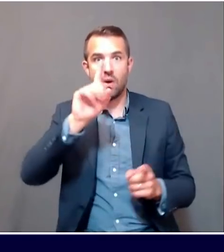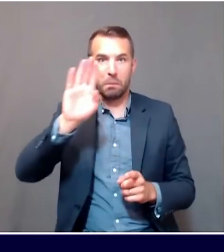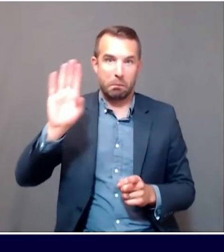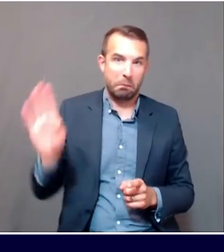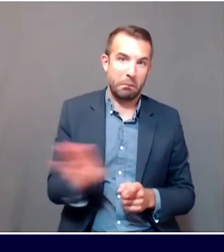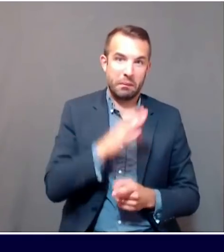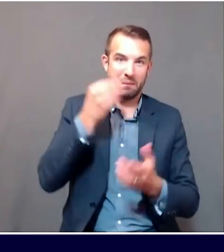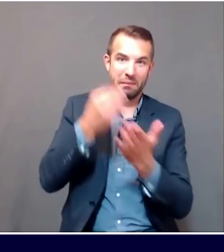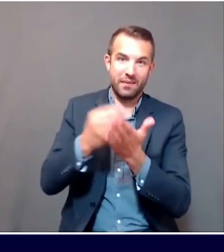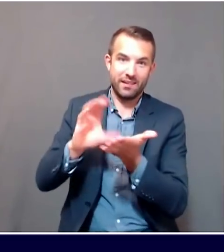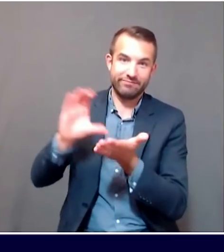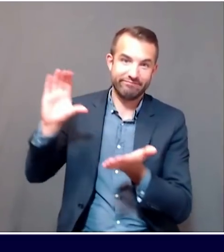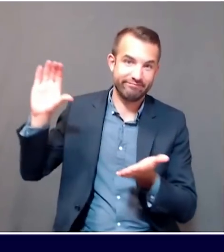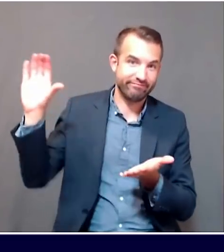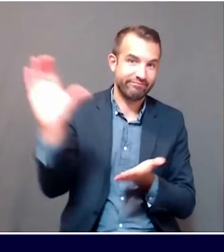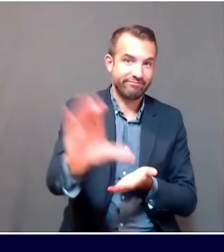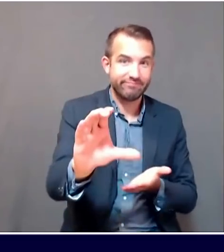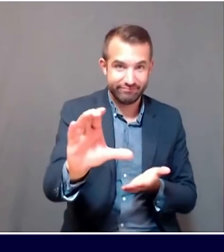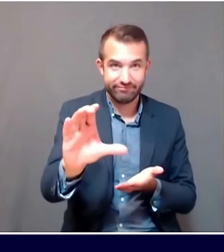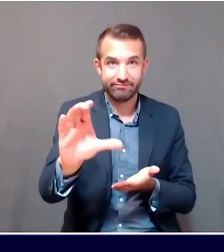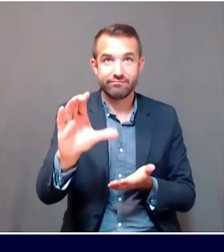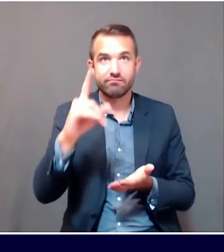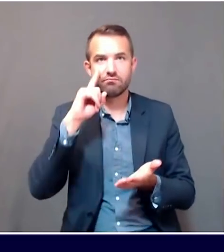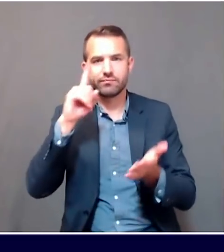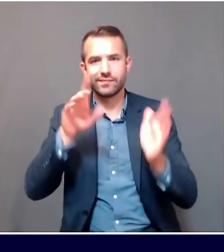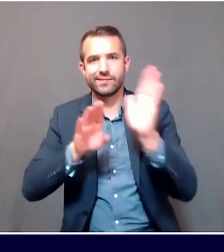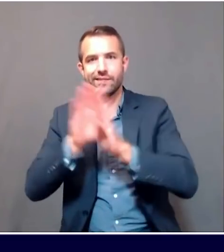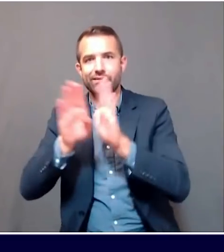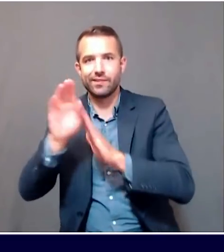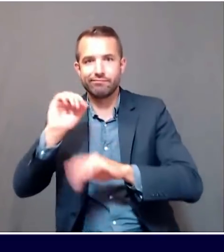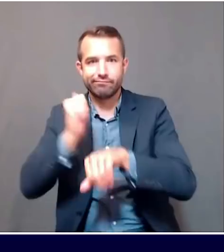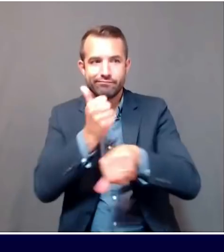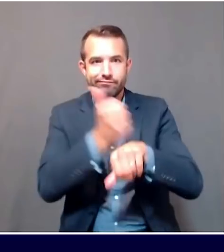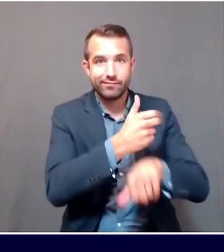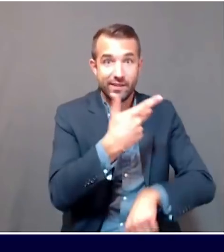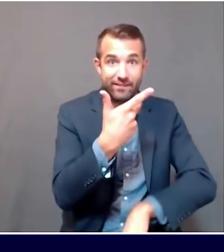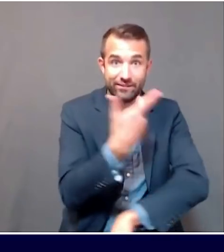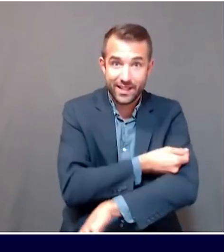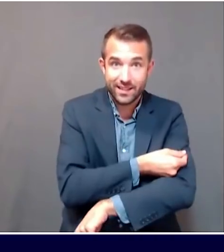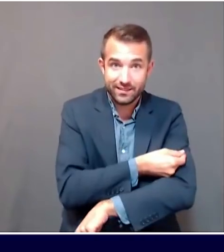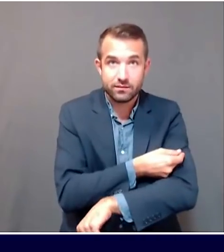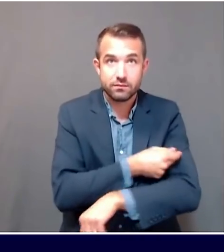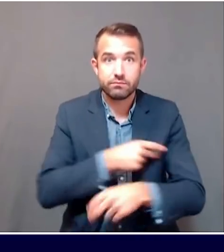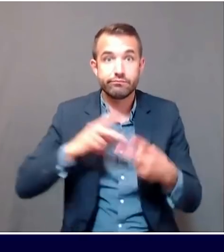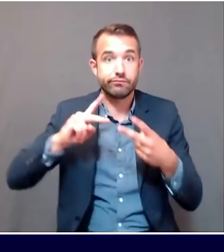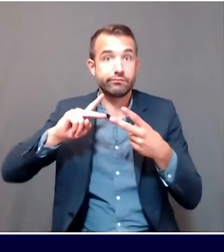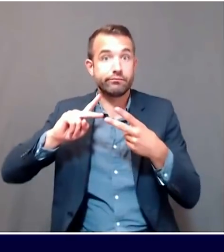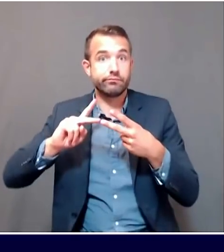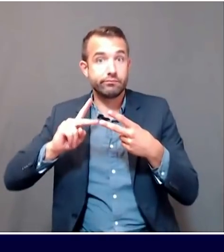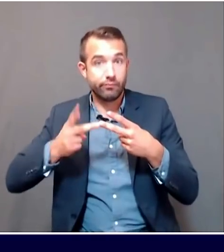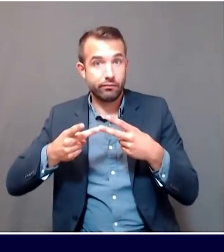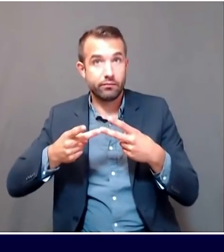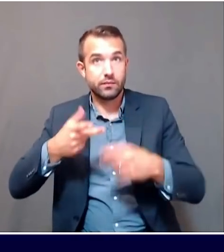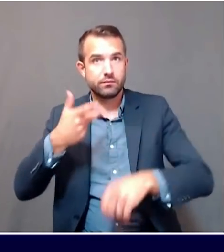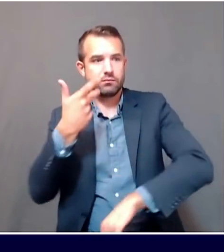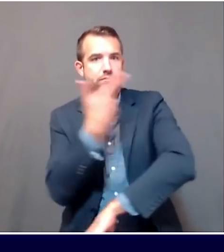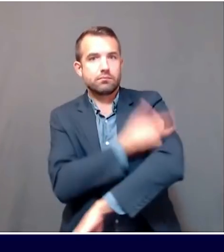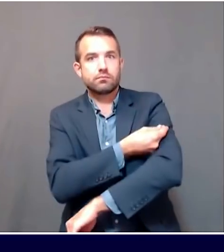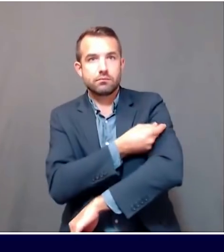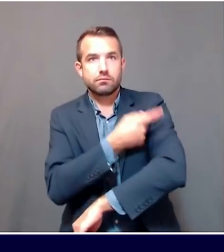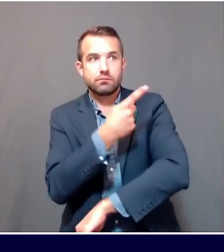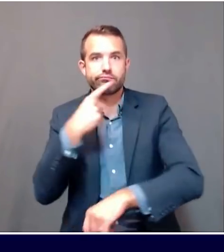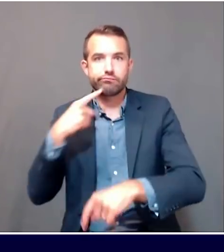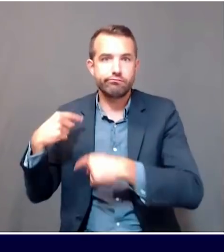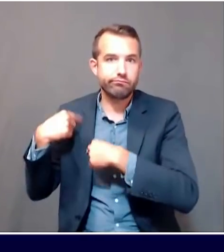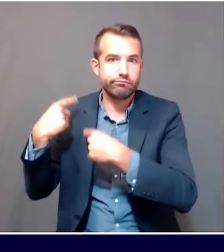support. The other vaccine that I wanted to take a moment to discuss is one that's been under development